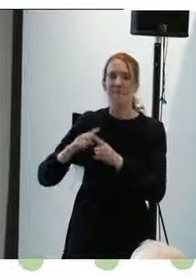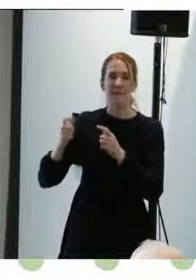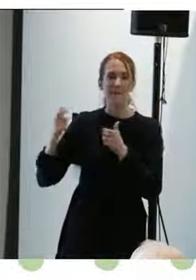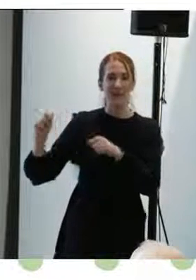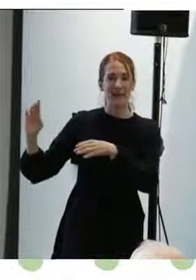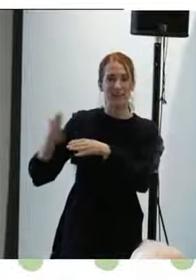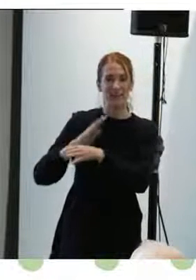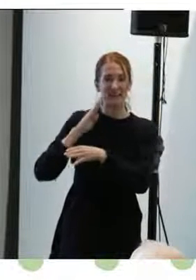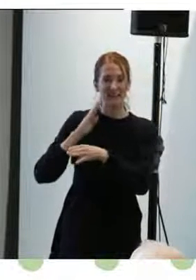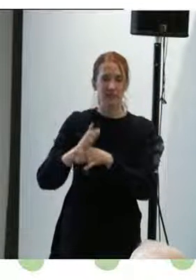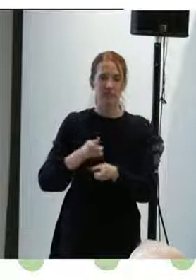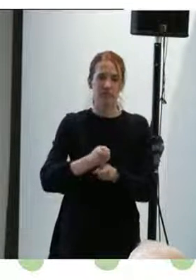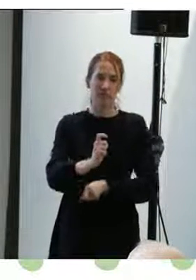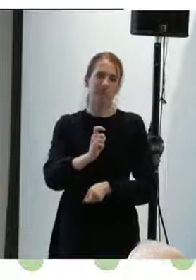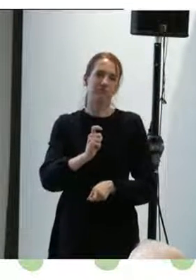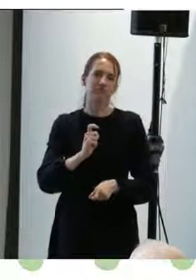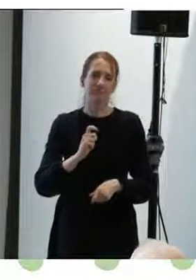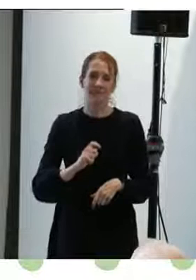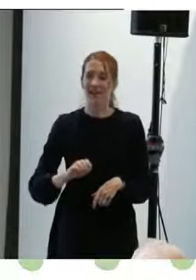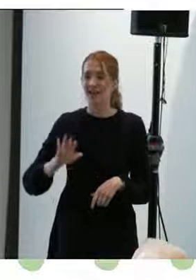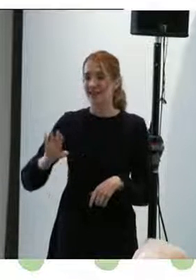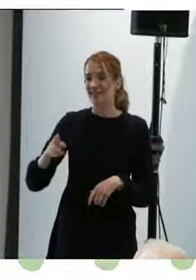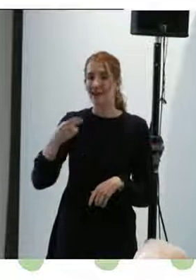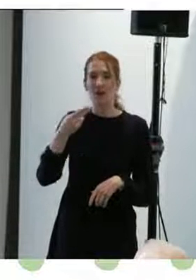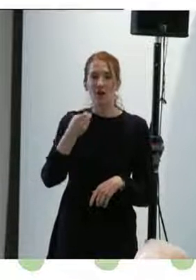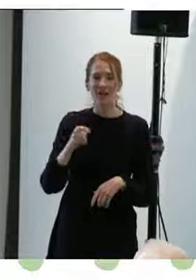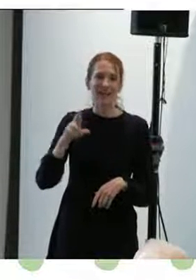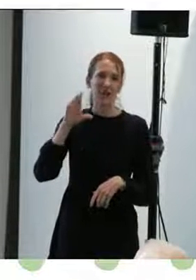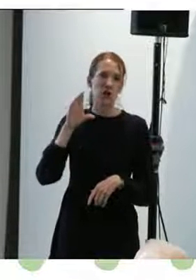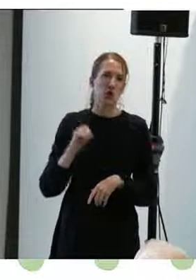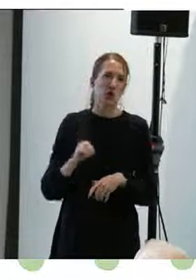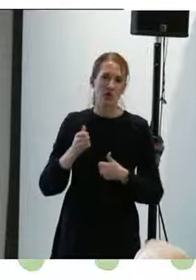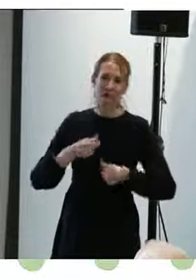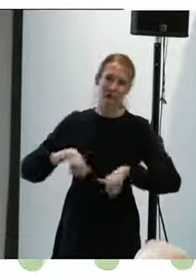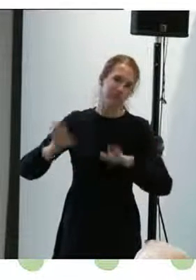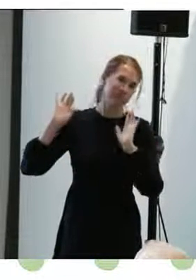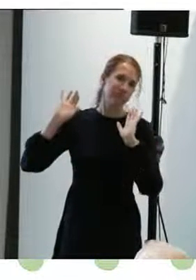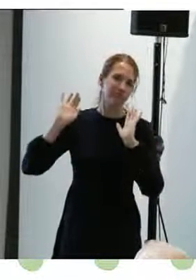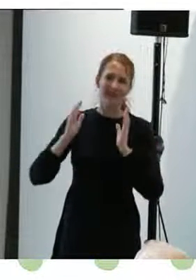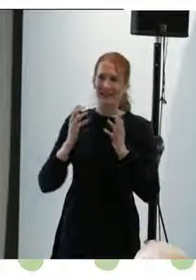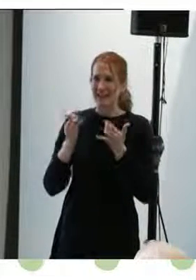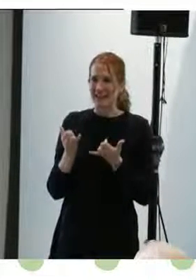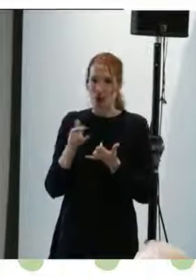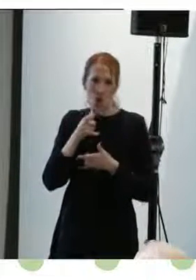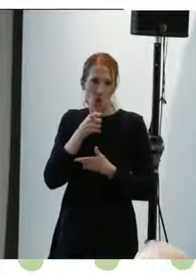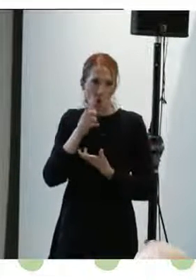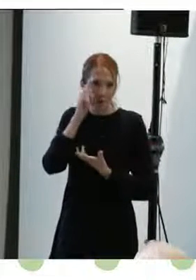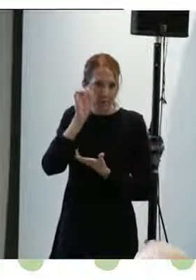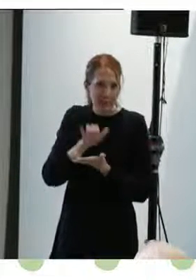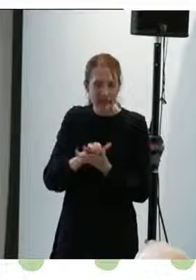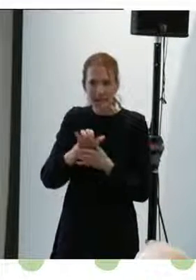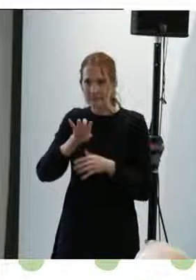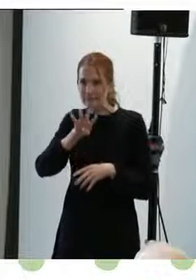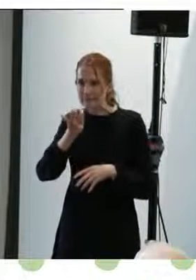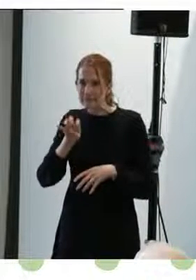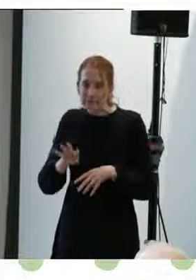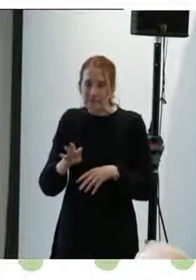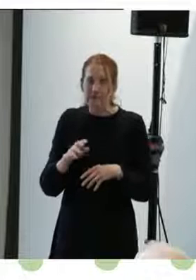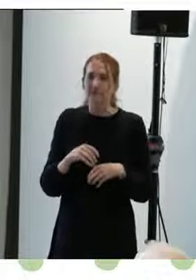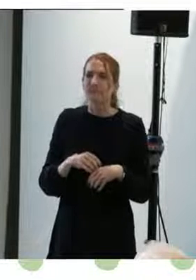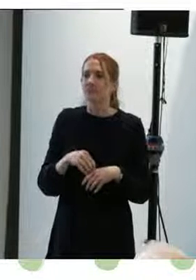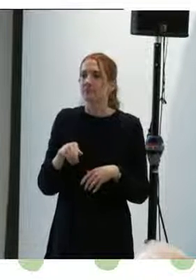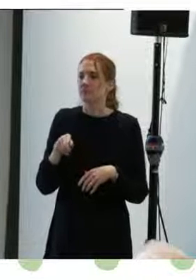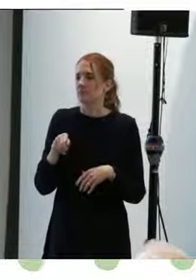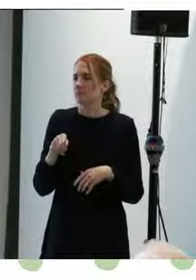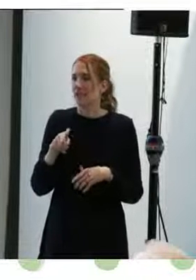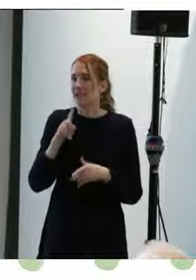that many of their heroes had sort of fallen, that they didn't know who to believe in anymore, and that they believed that